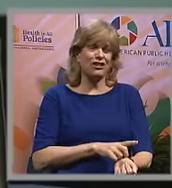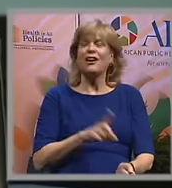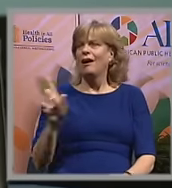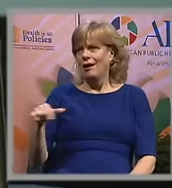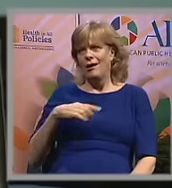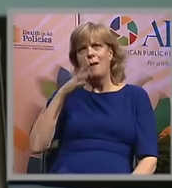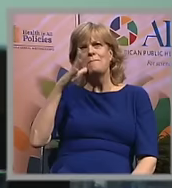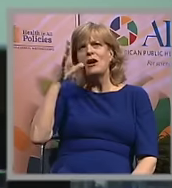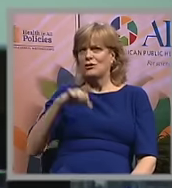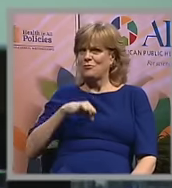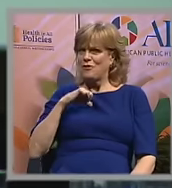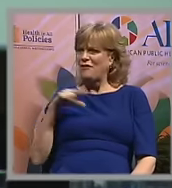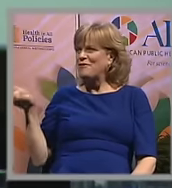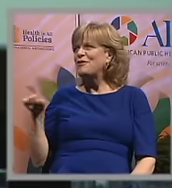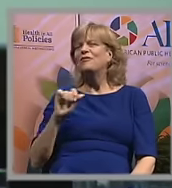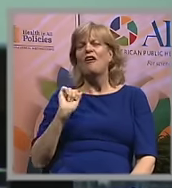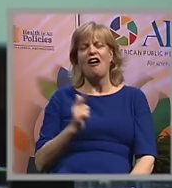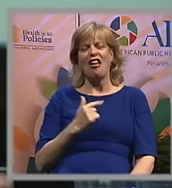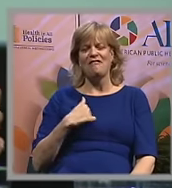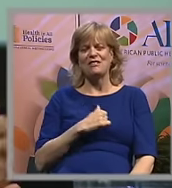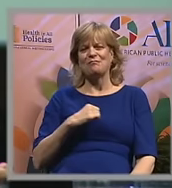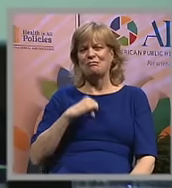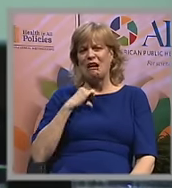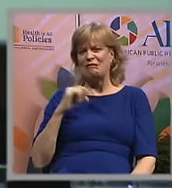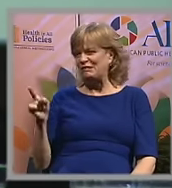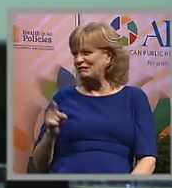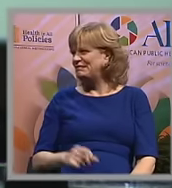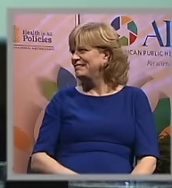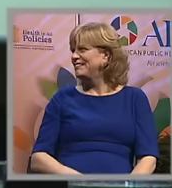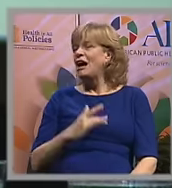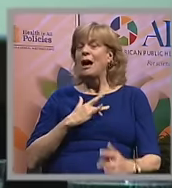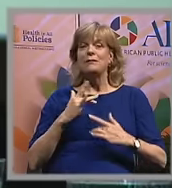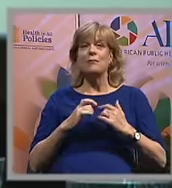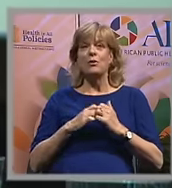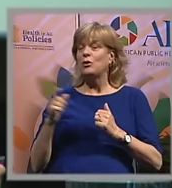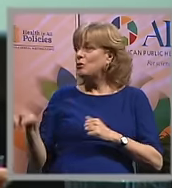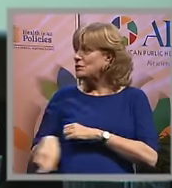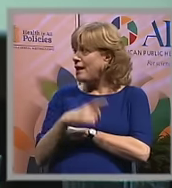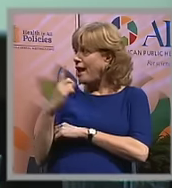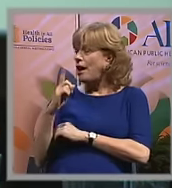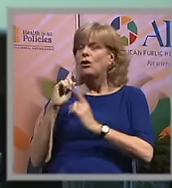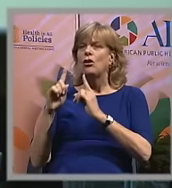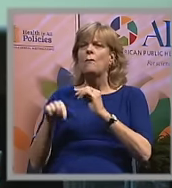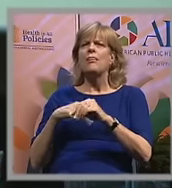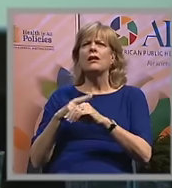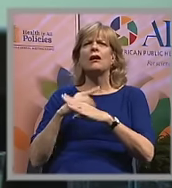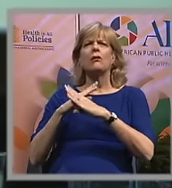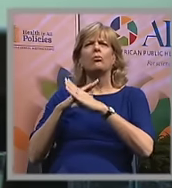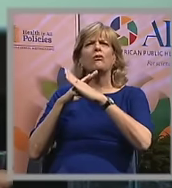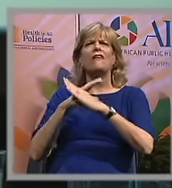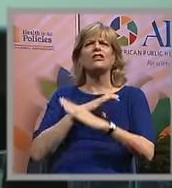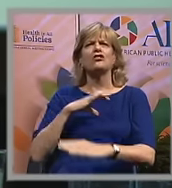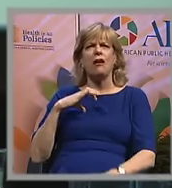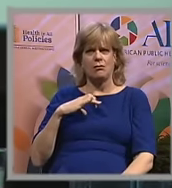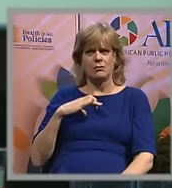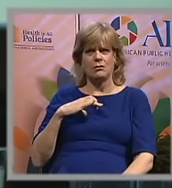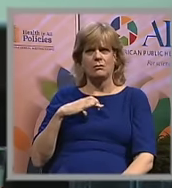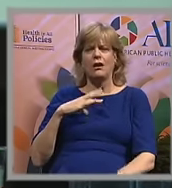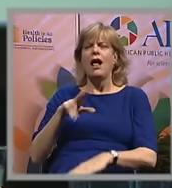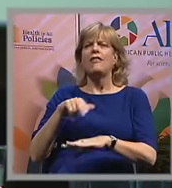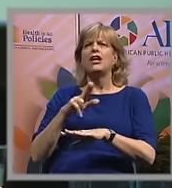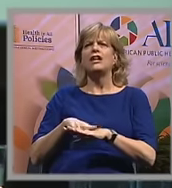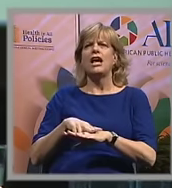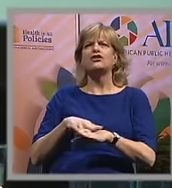And I know all of us are too. Thank you. So I'm excited to be here with you today to talk about the National Prevention Council and the National